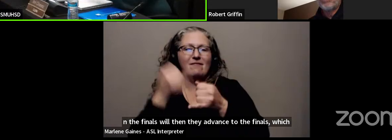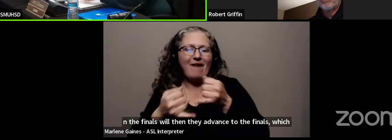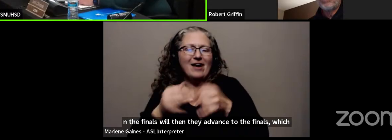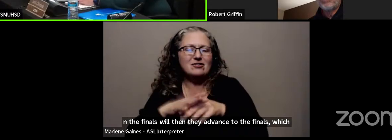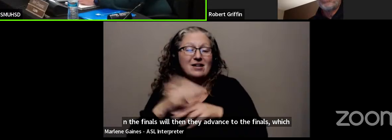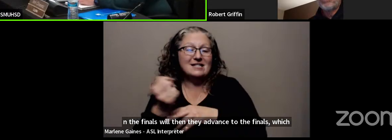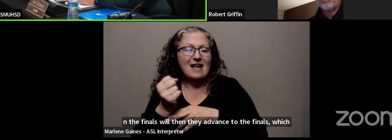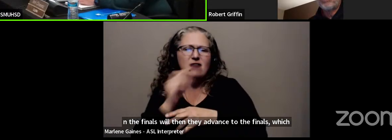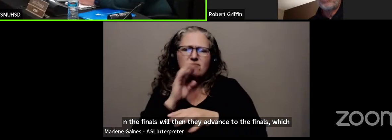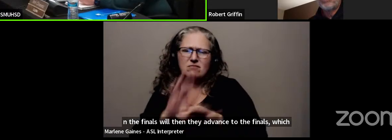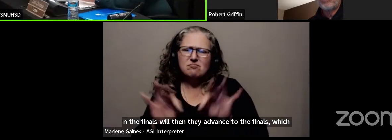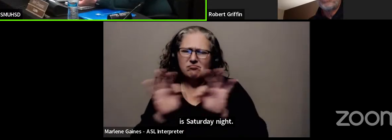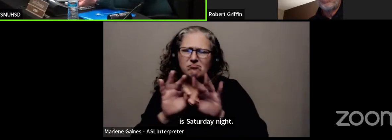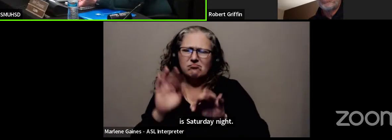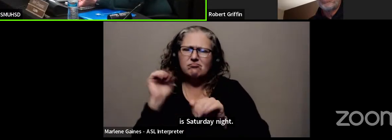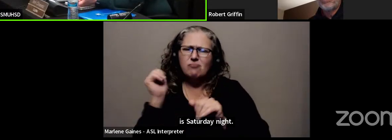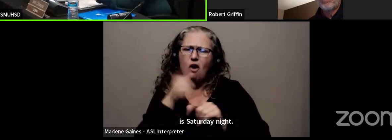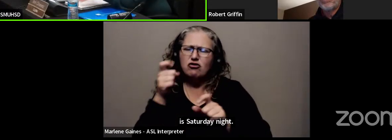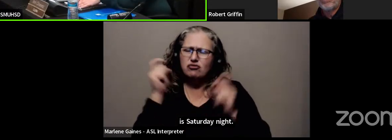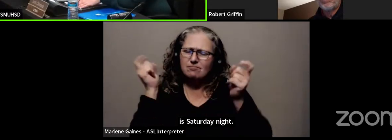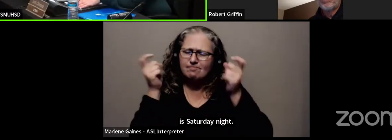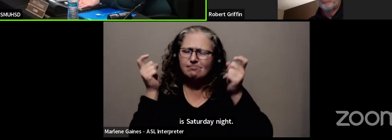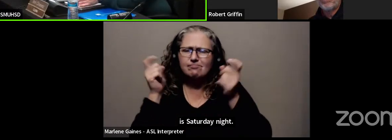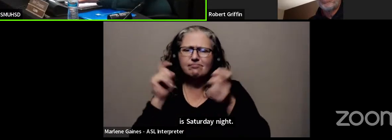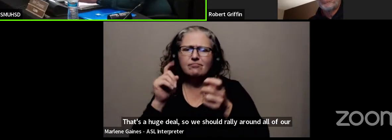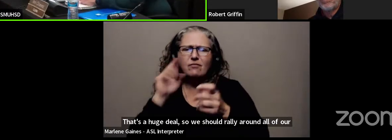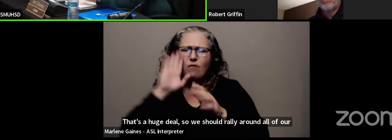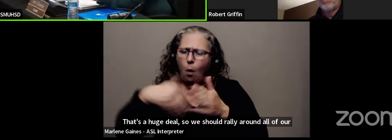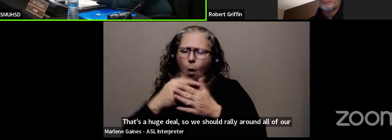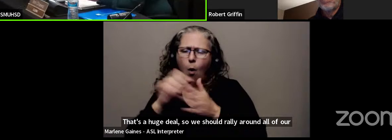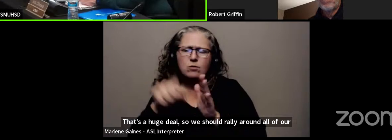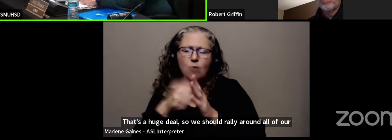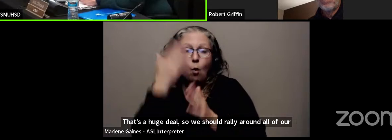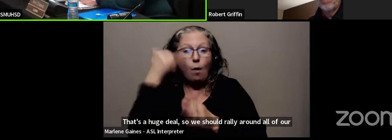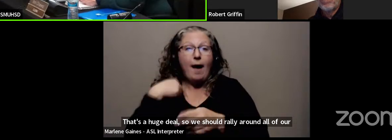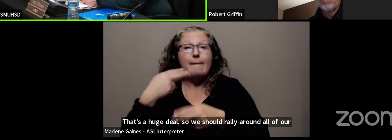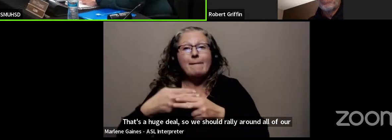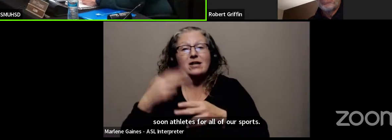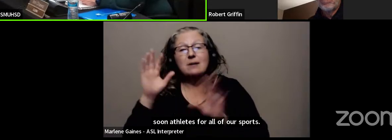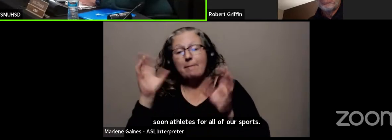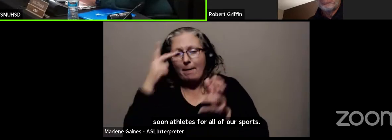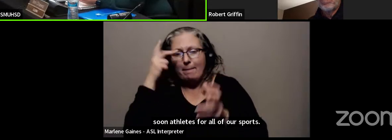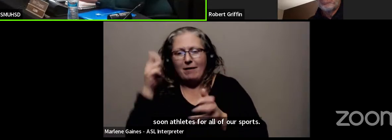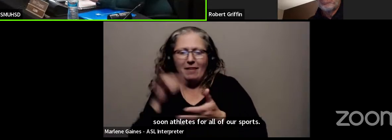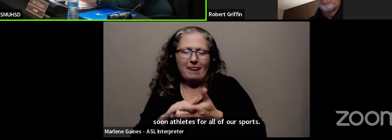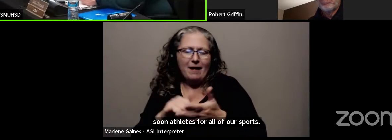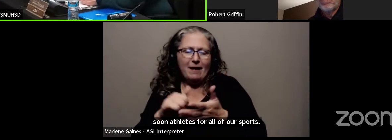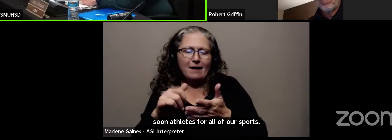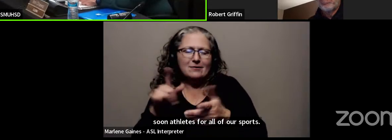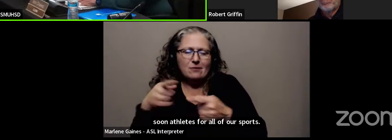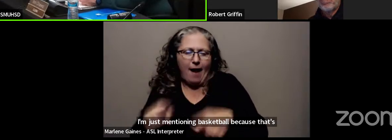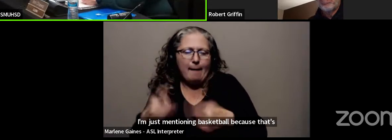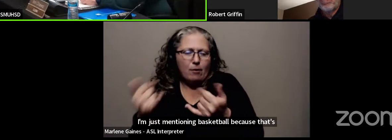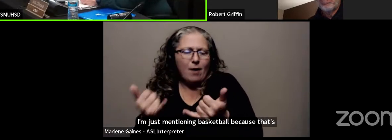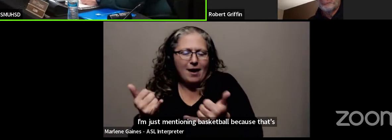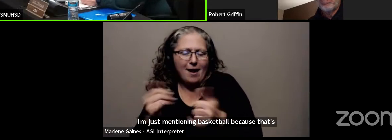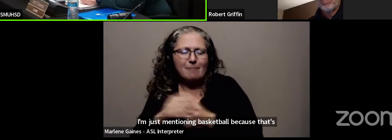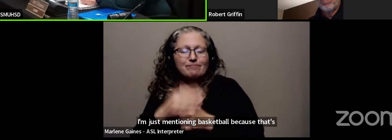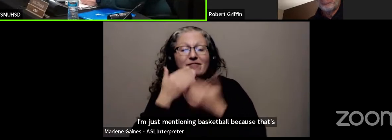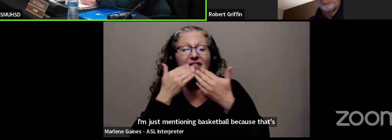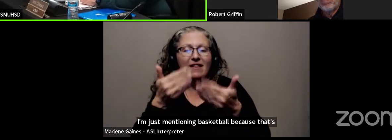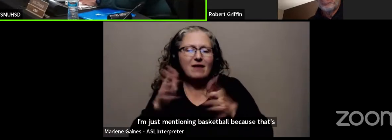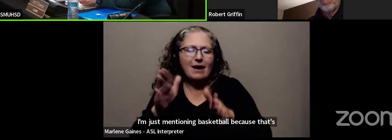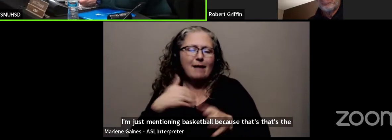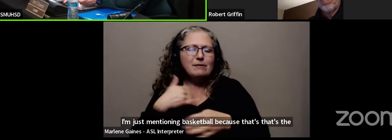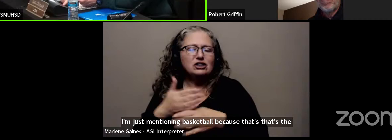should rally around all of our student athletes for all of our sports. I'm just mentioning basketball because that's the one that's what's going on right now. So thank you for letting me